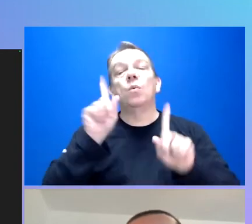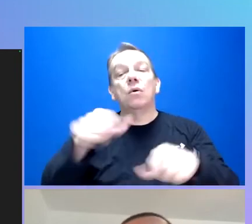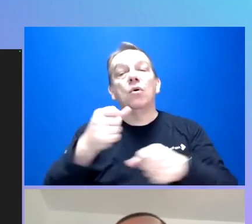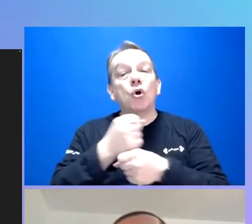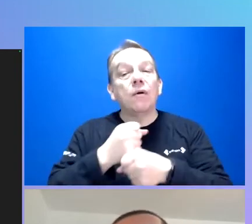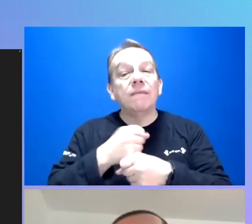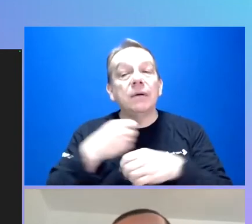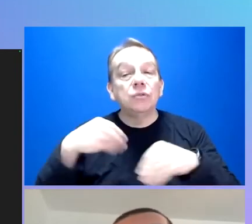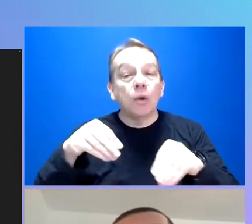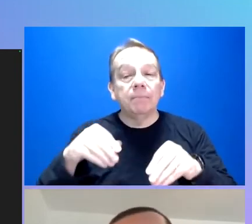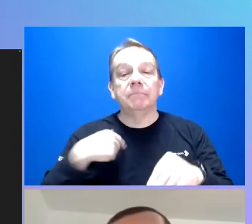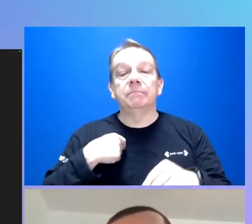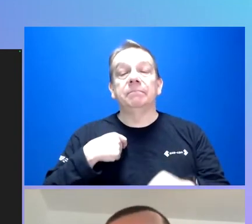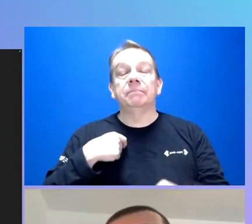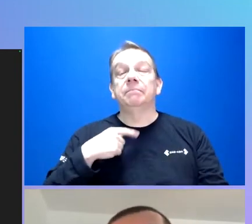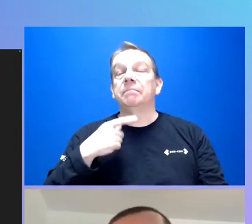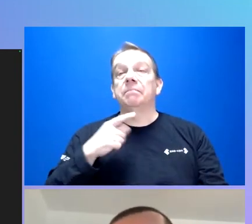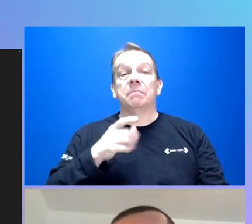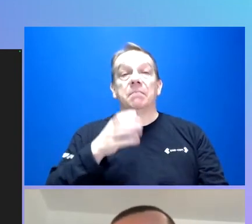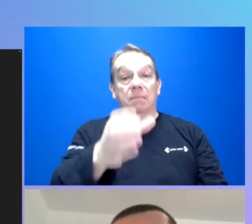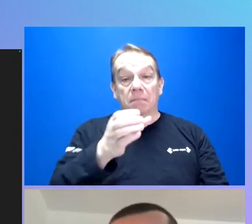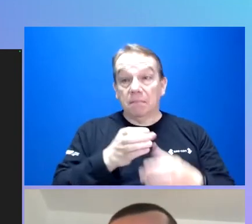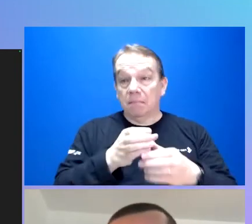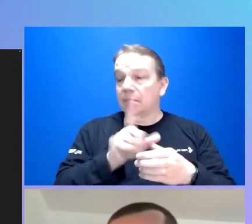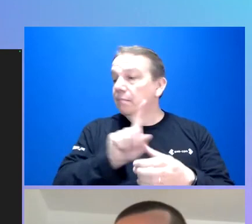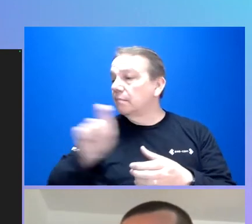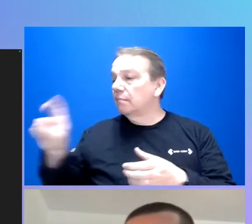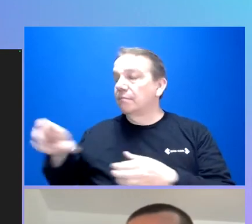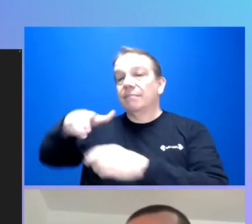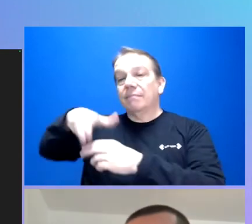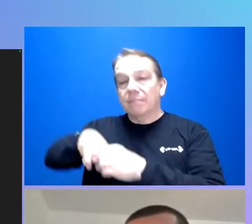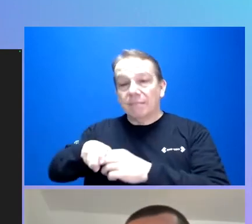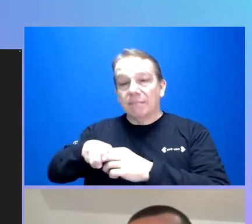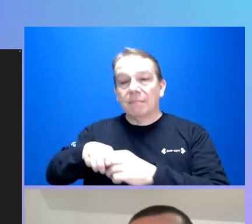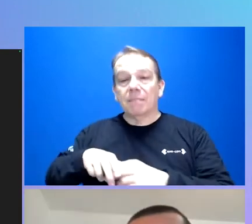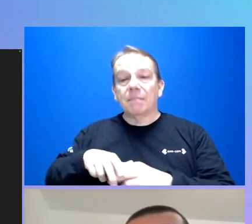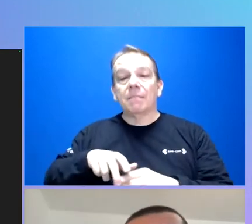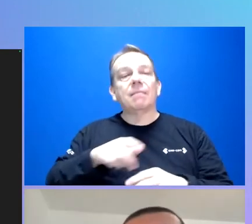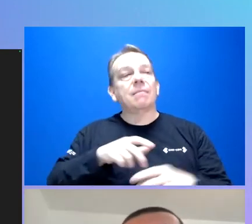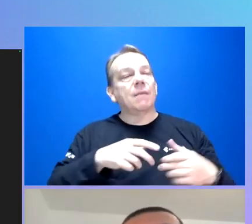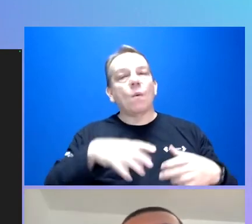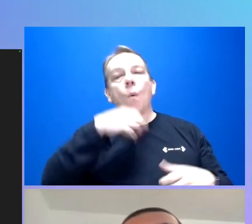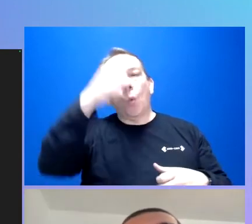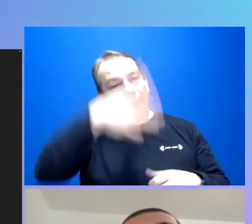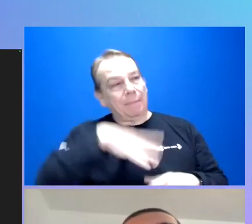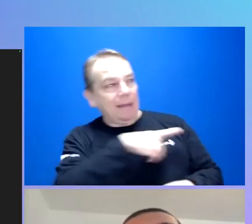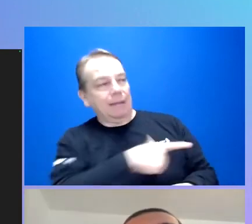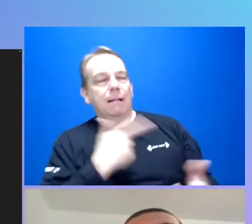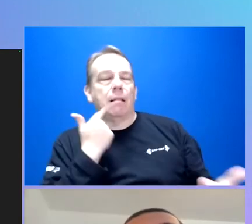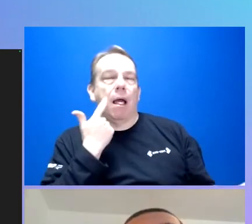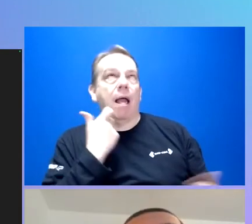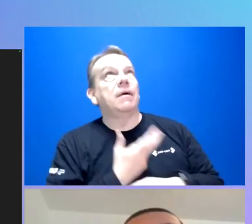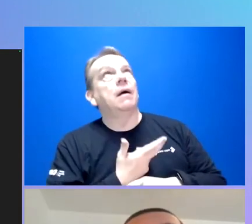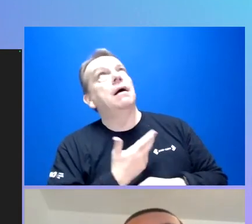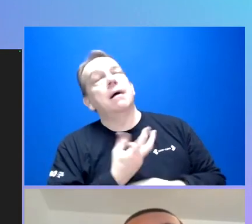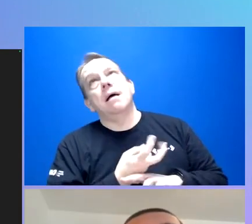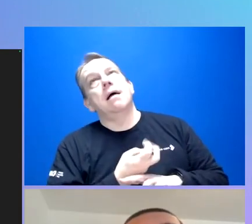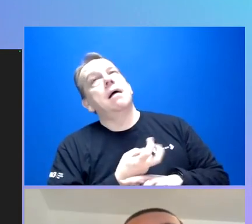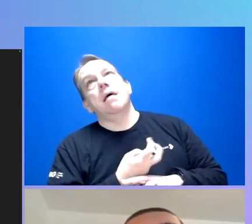As I left the counter to take a seat, an older man laughed, kind of hysterically, and